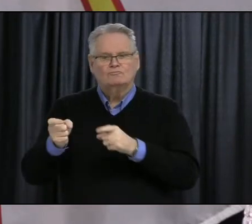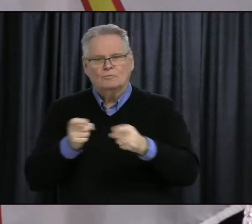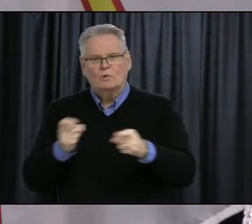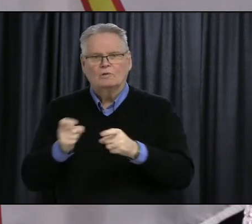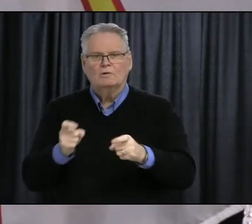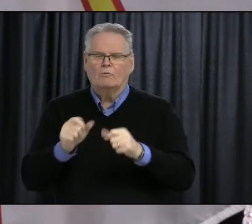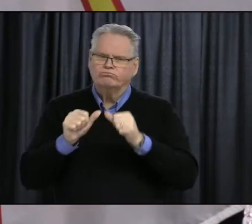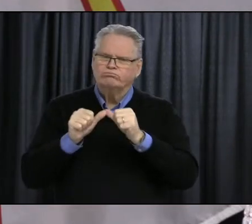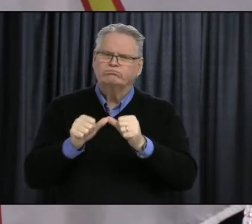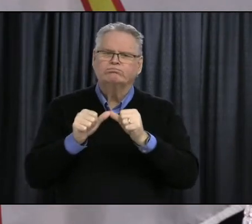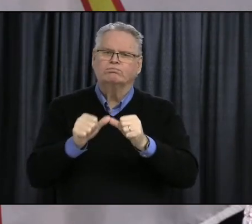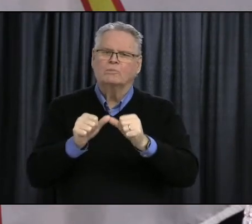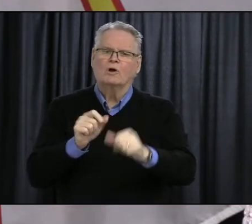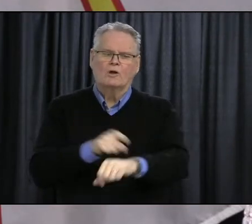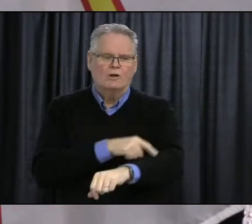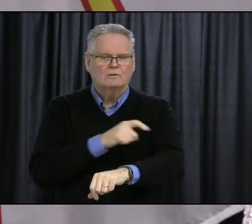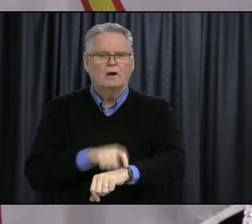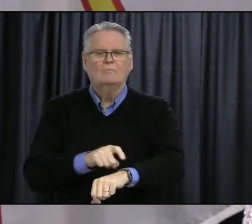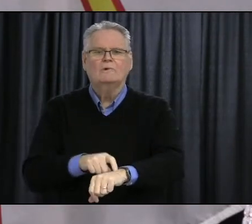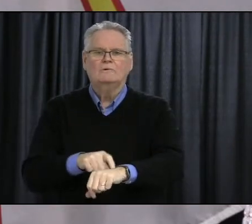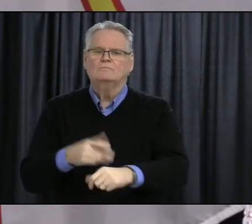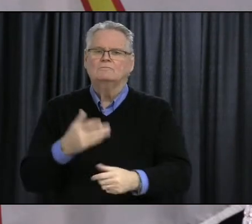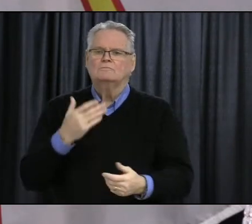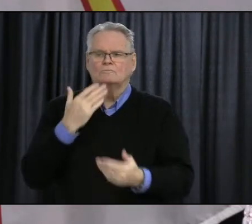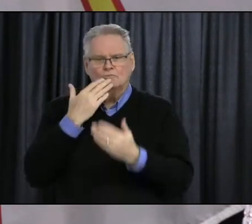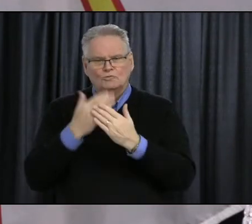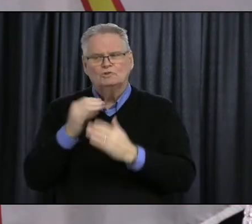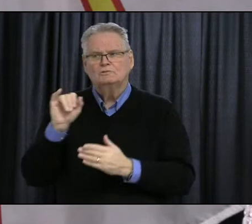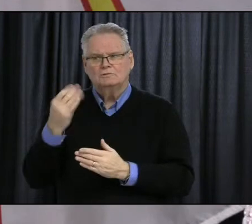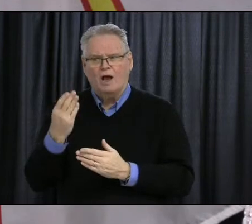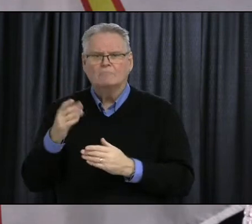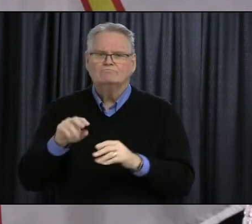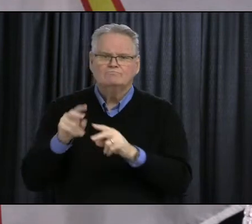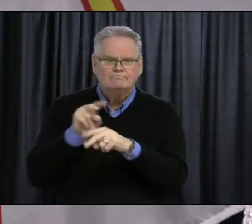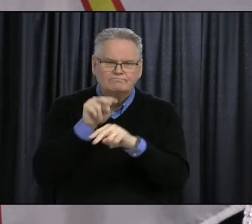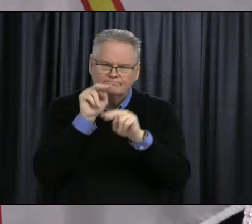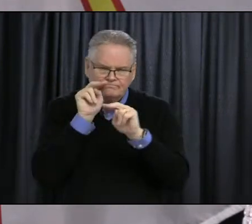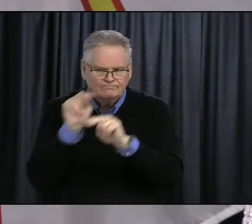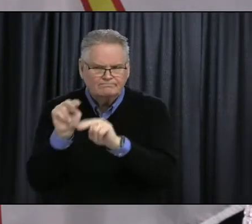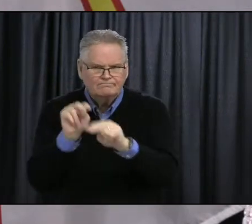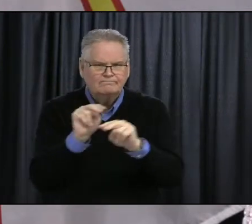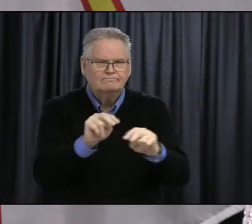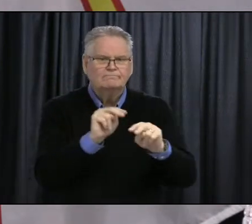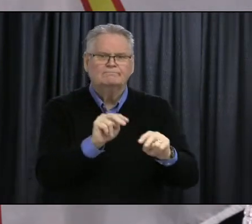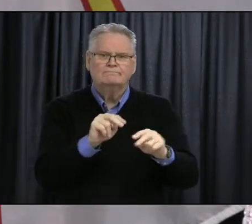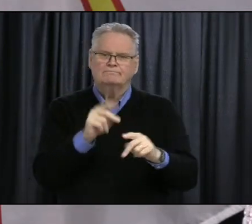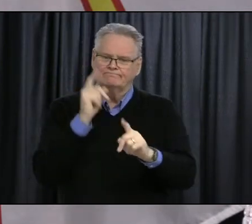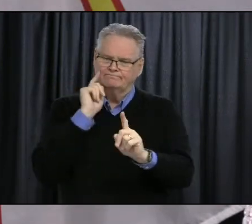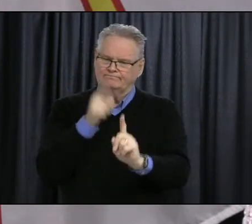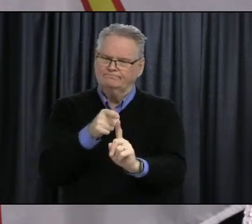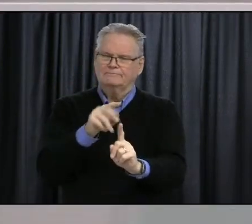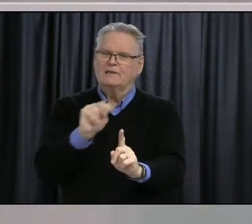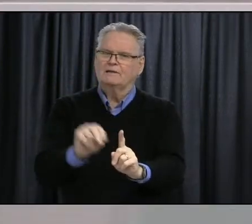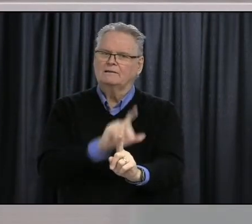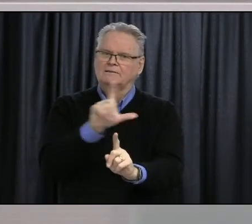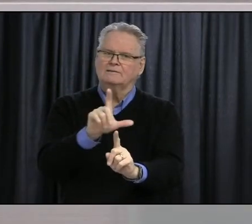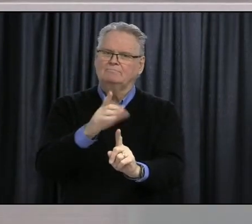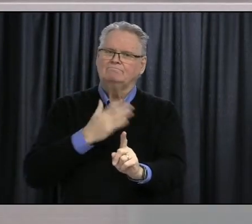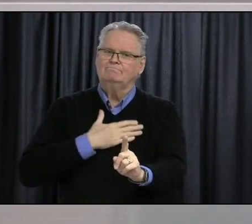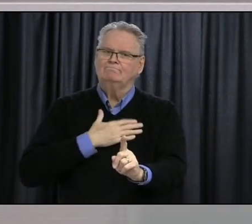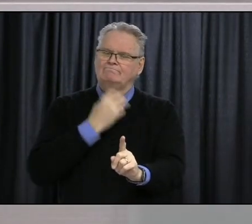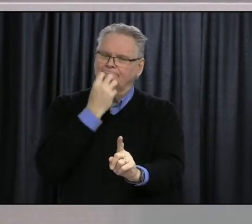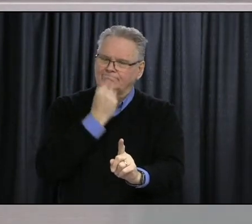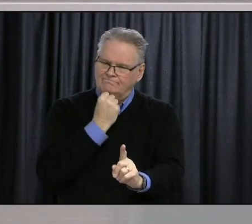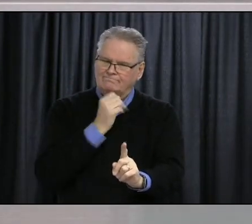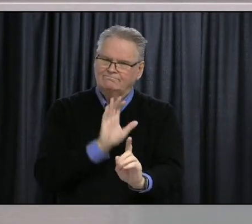to see us through this together. Hold fast, Newfoundland and Labrador. Thank you. Now I'll turn it over to you, Leslie, for